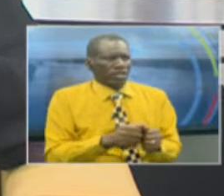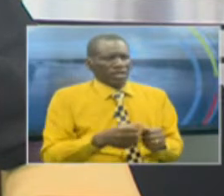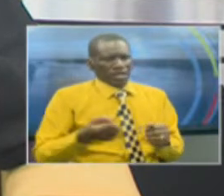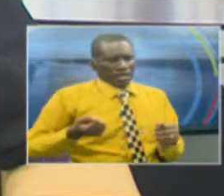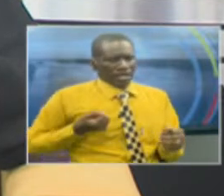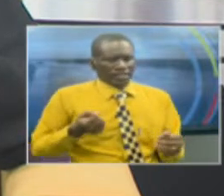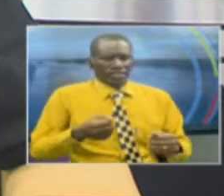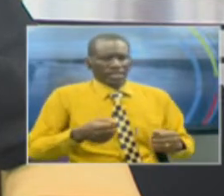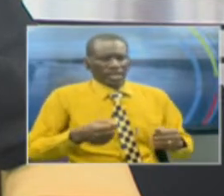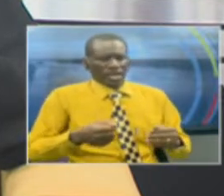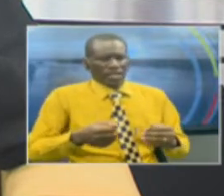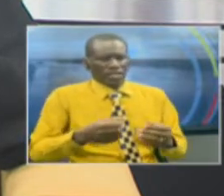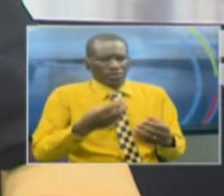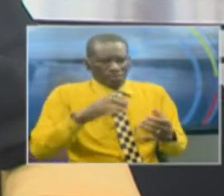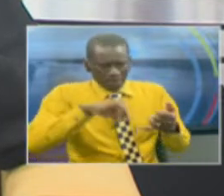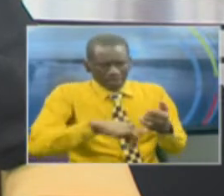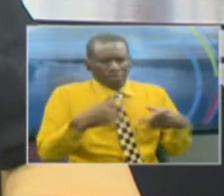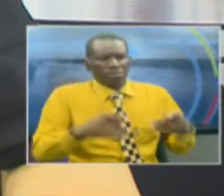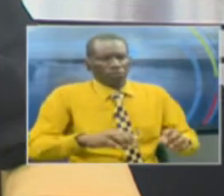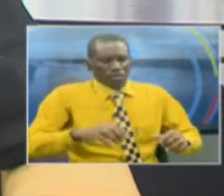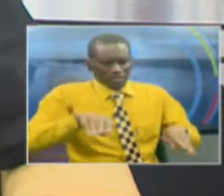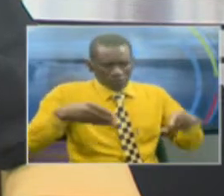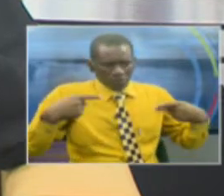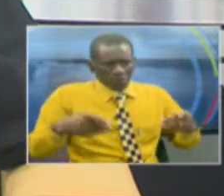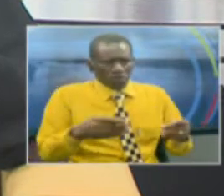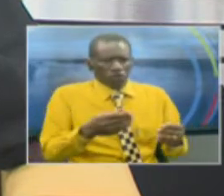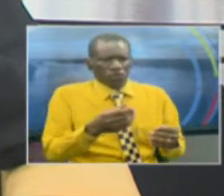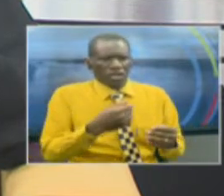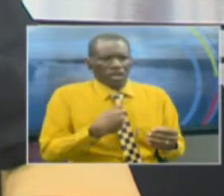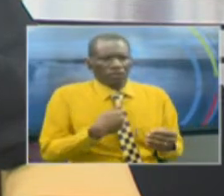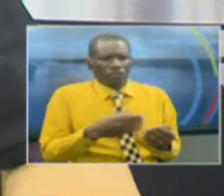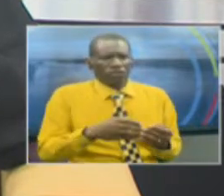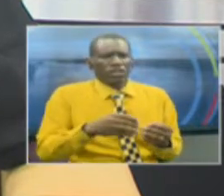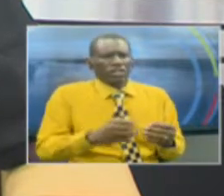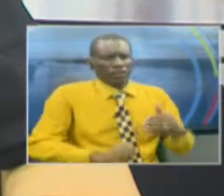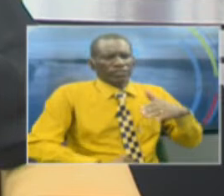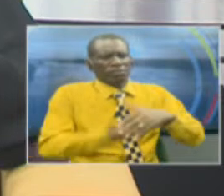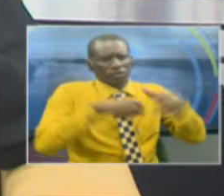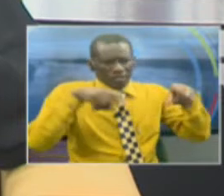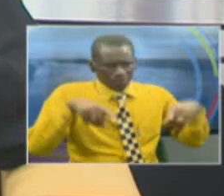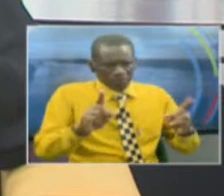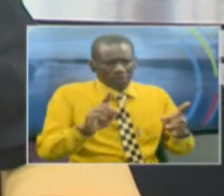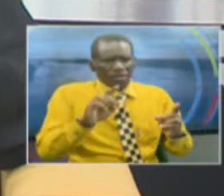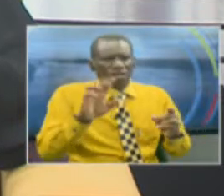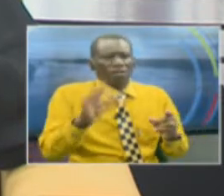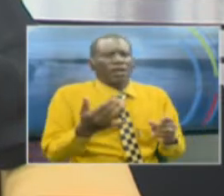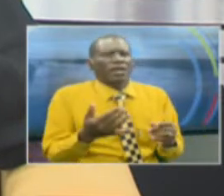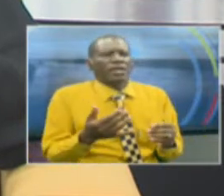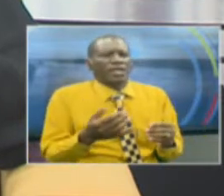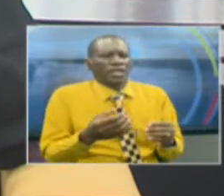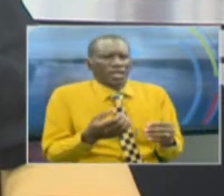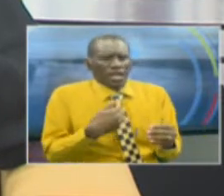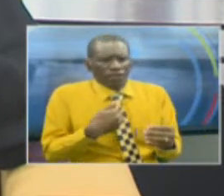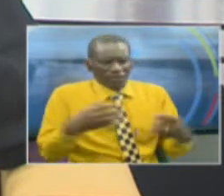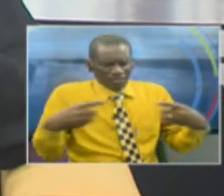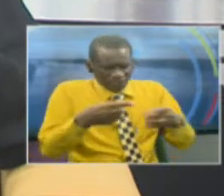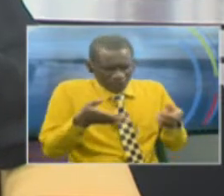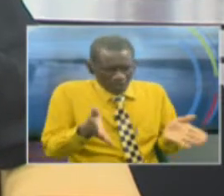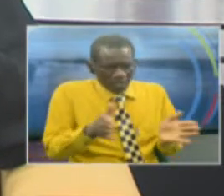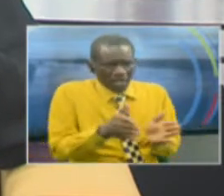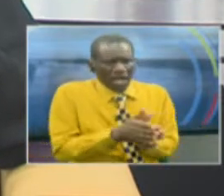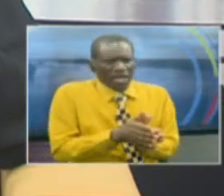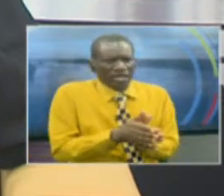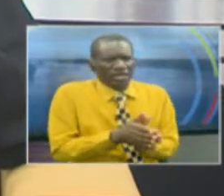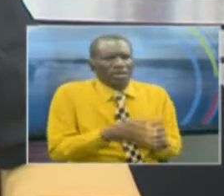with disability, Nihad and Zainab Jabor, have supported themselves by sewing finely detailed dolls and costumes,